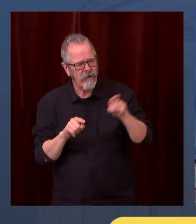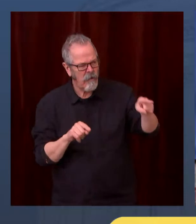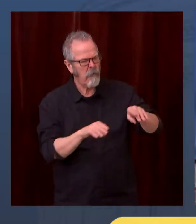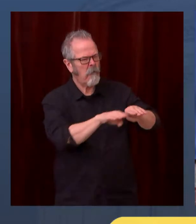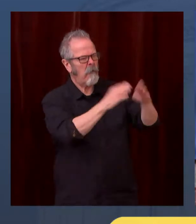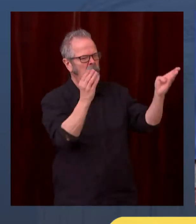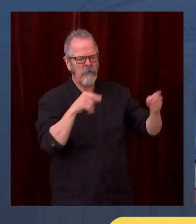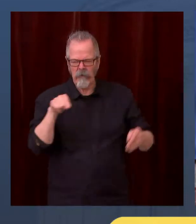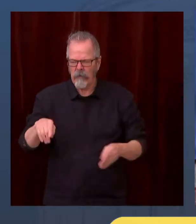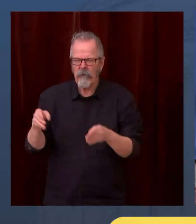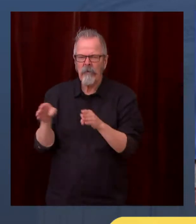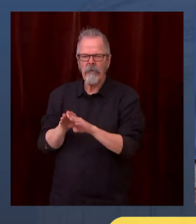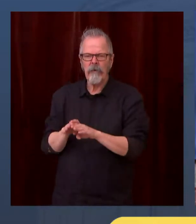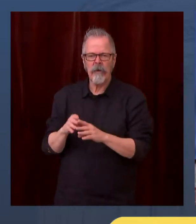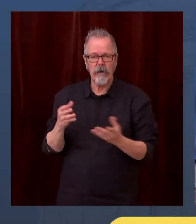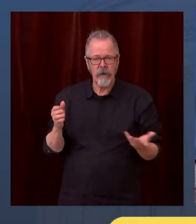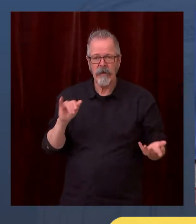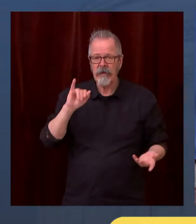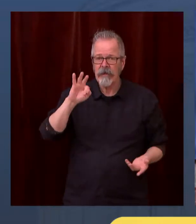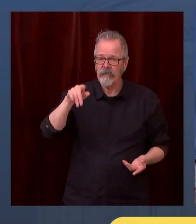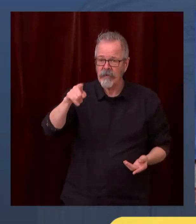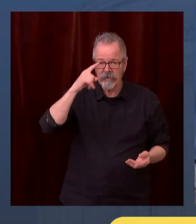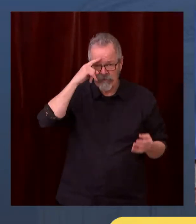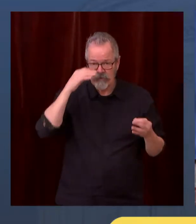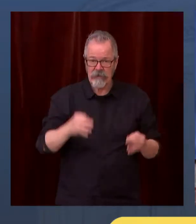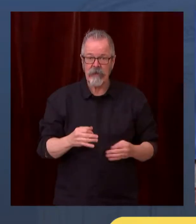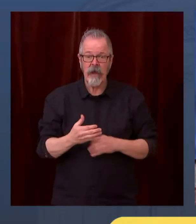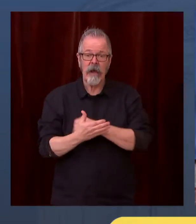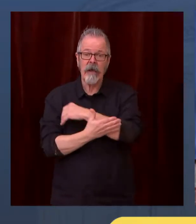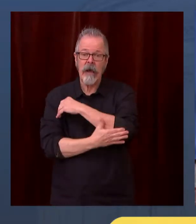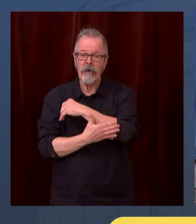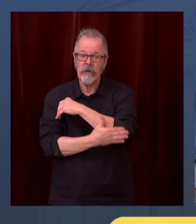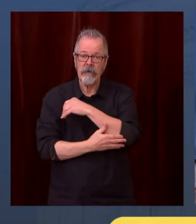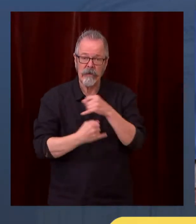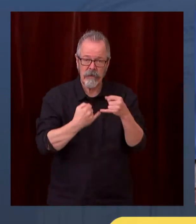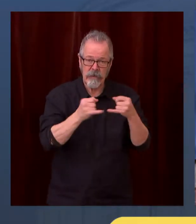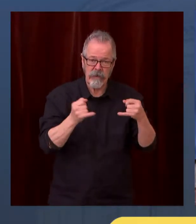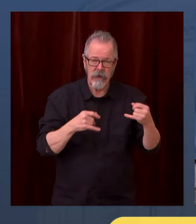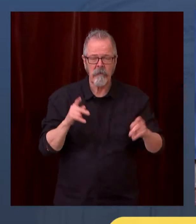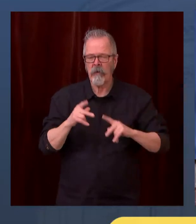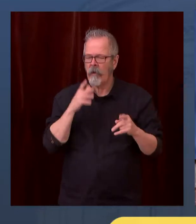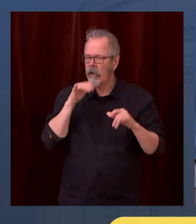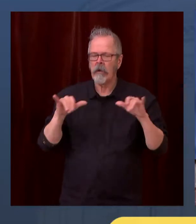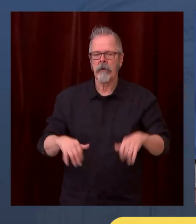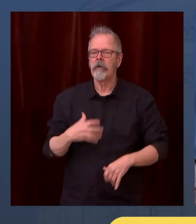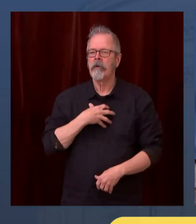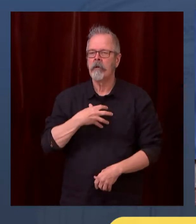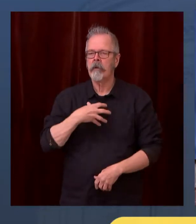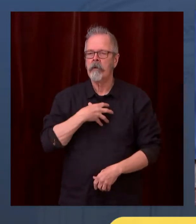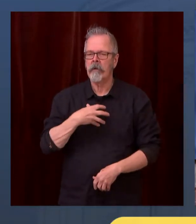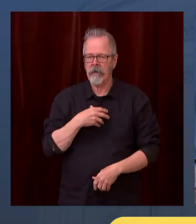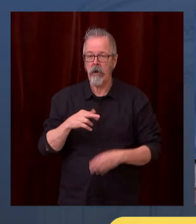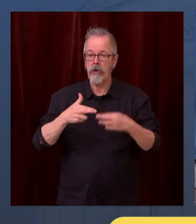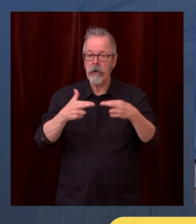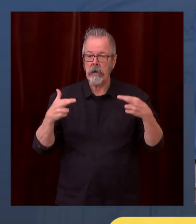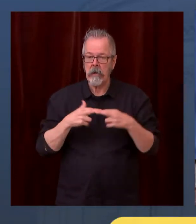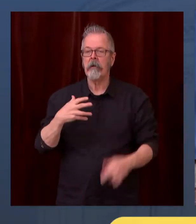assure you that we would be criticized for that, of having such insane